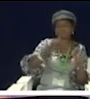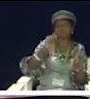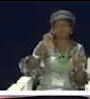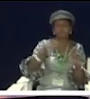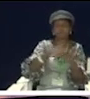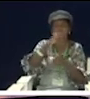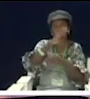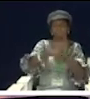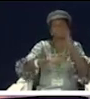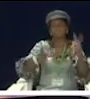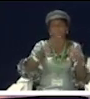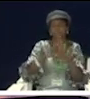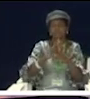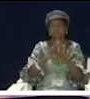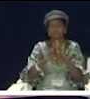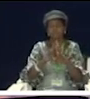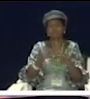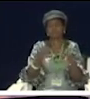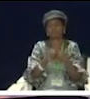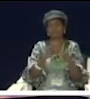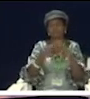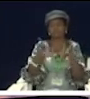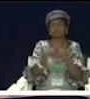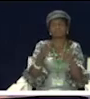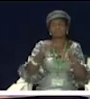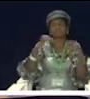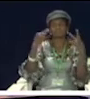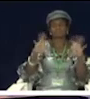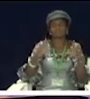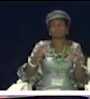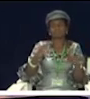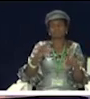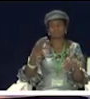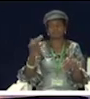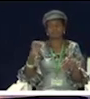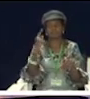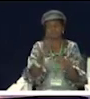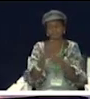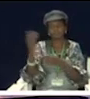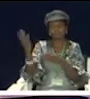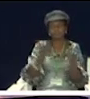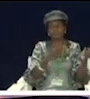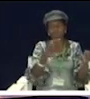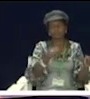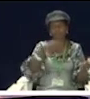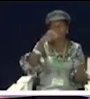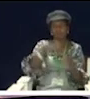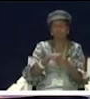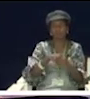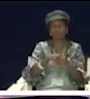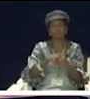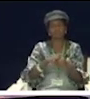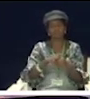the world. As soon as they finish, they just bring me in by